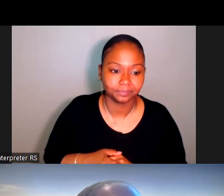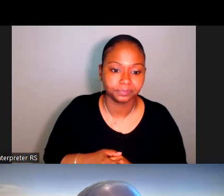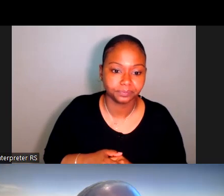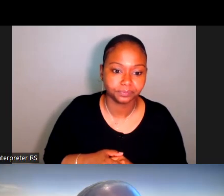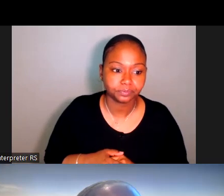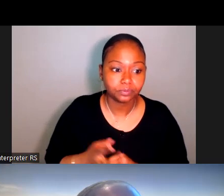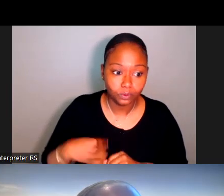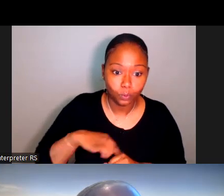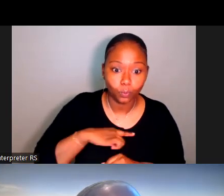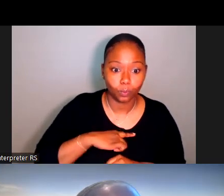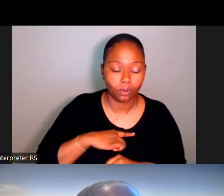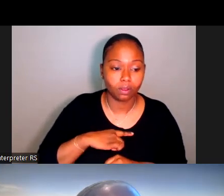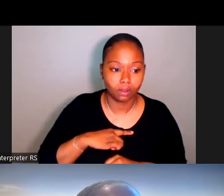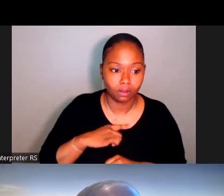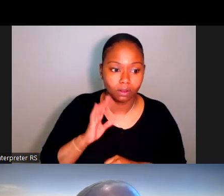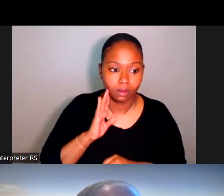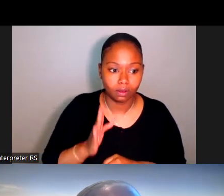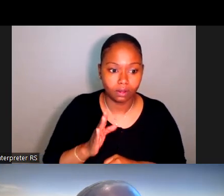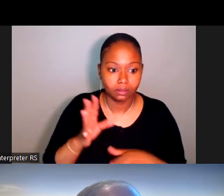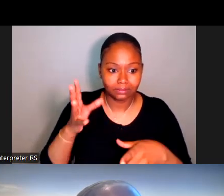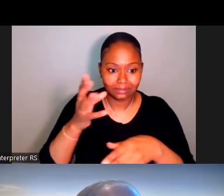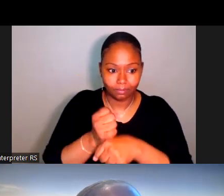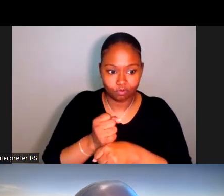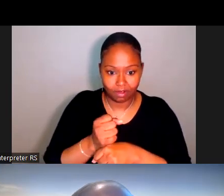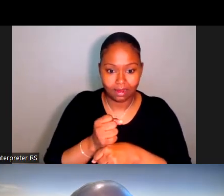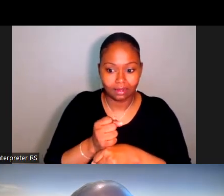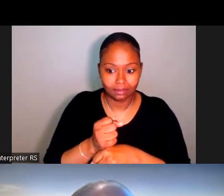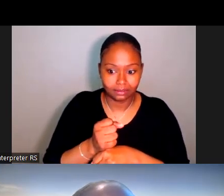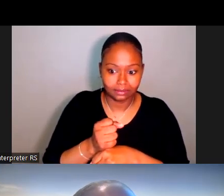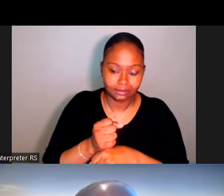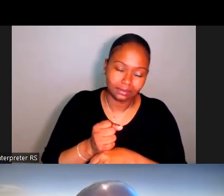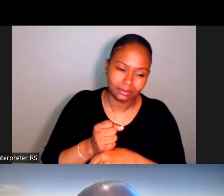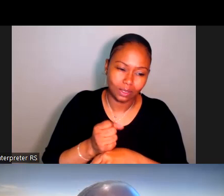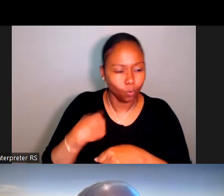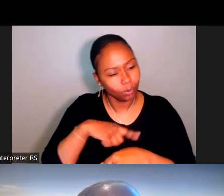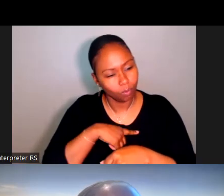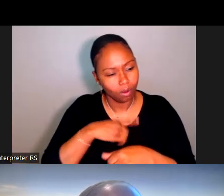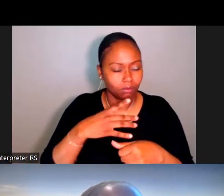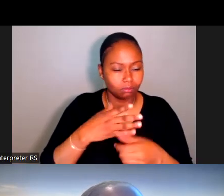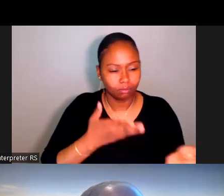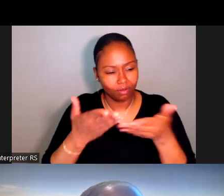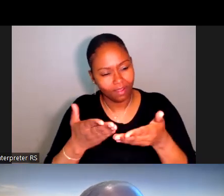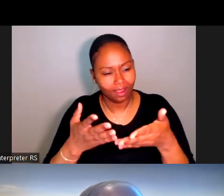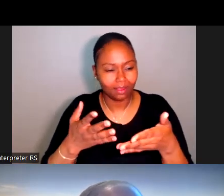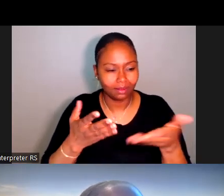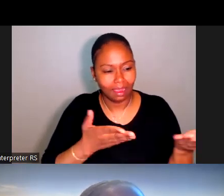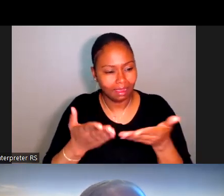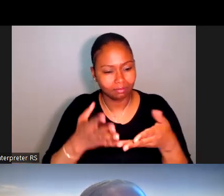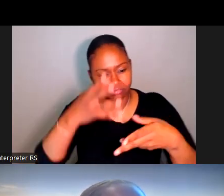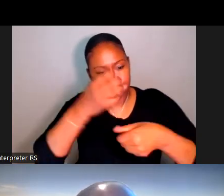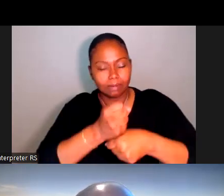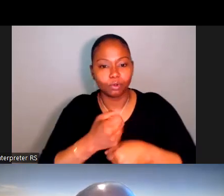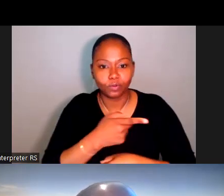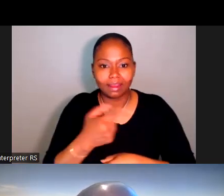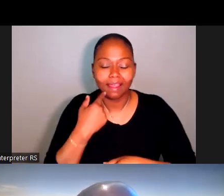We will summarize the work. We will provide a summary of submitted work group feedback on